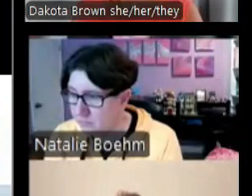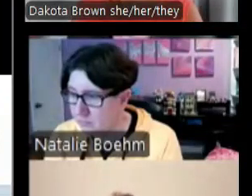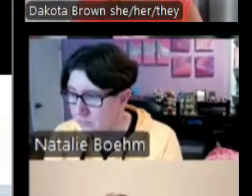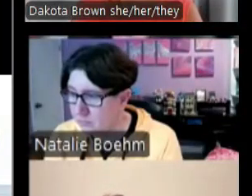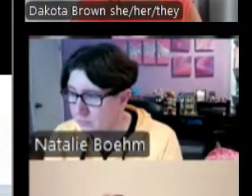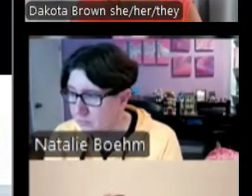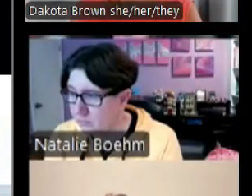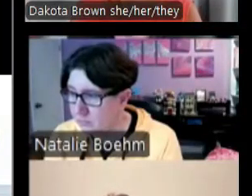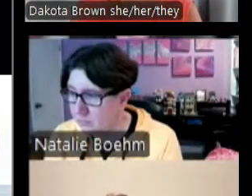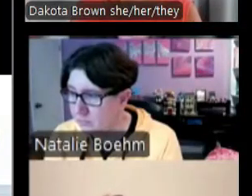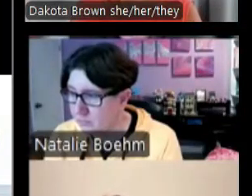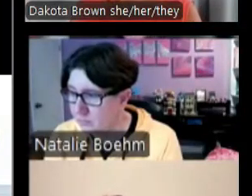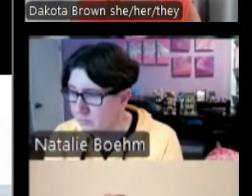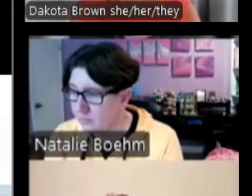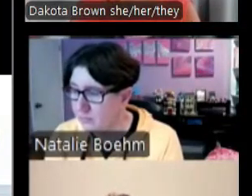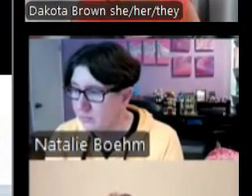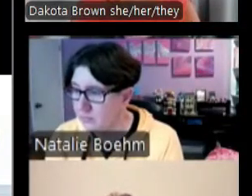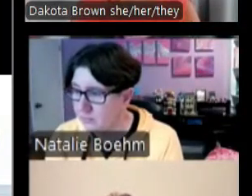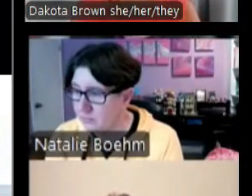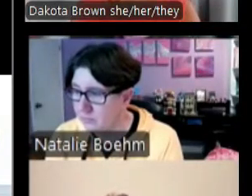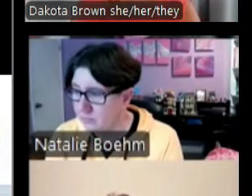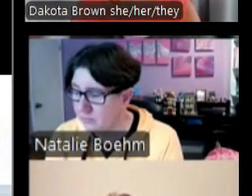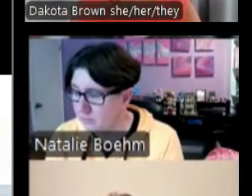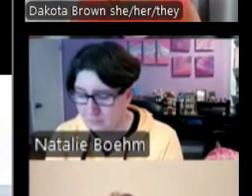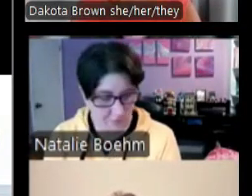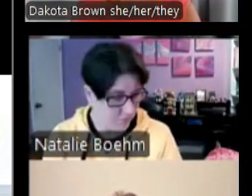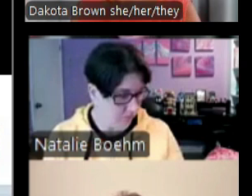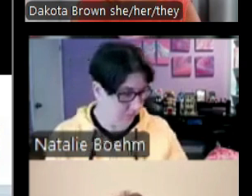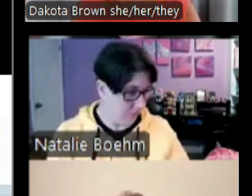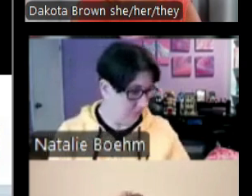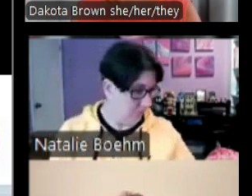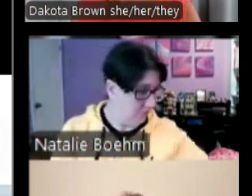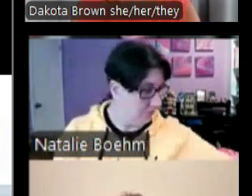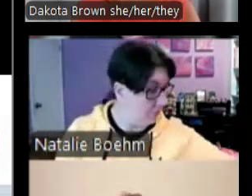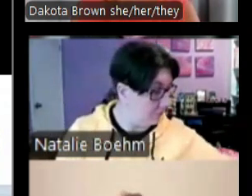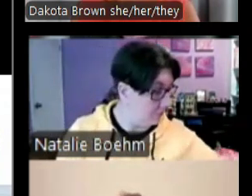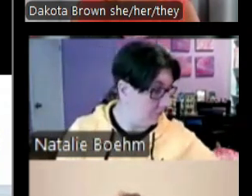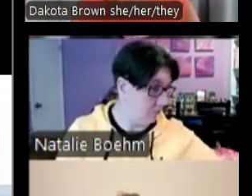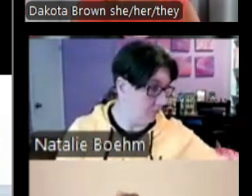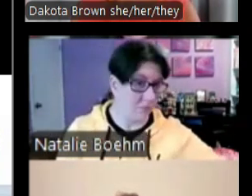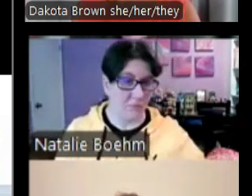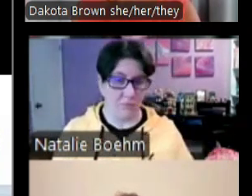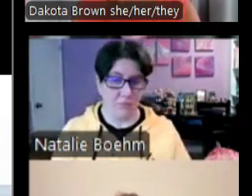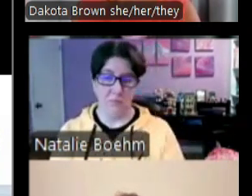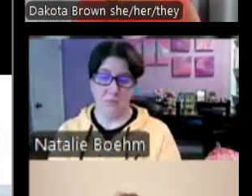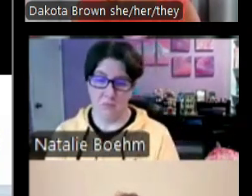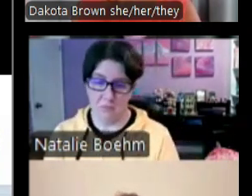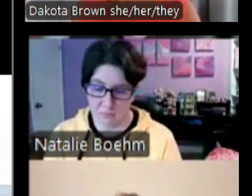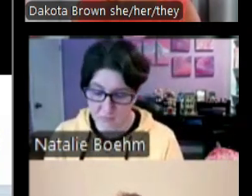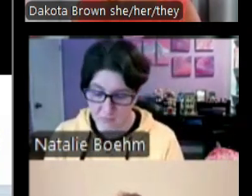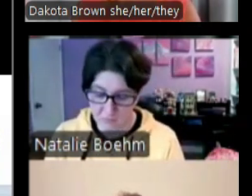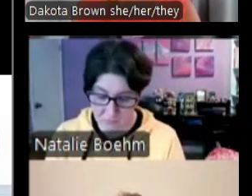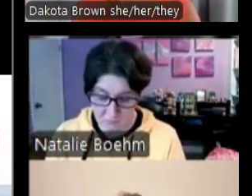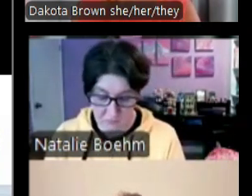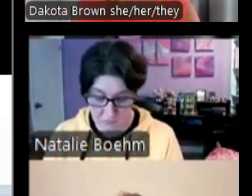immemorial, caring for the land with great integrity. The first peoples honored the earth, animal, and plant beings, the water, and all